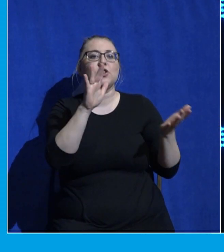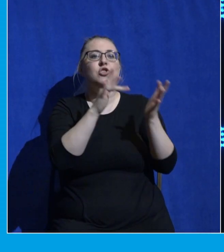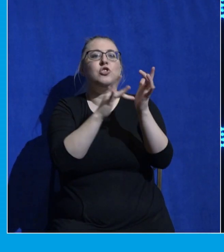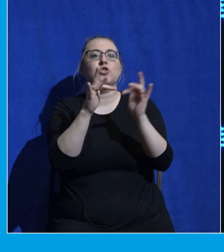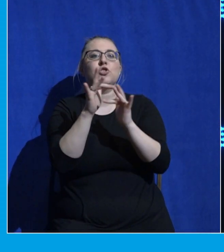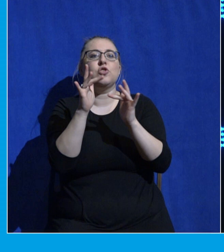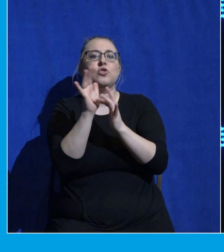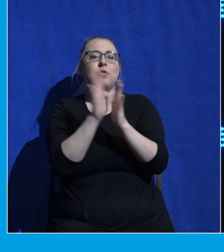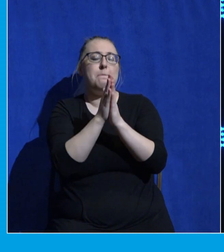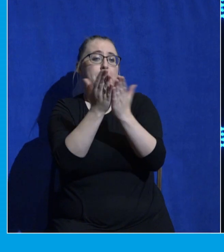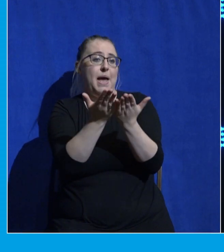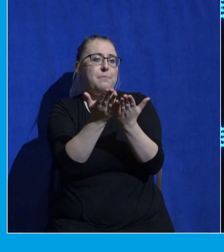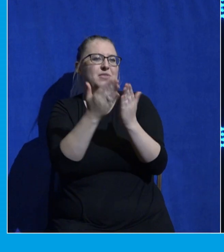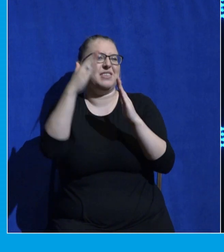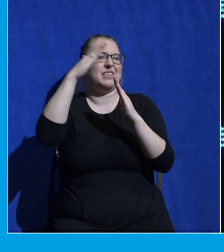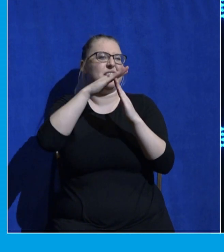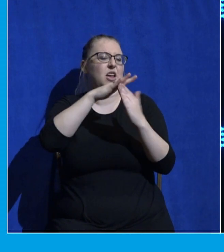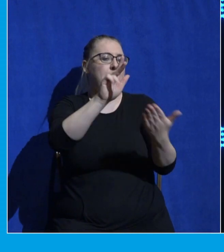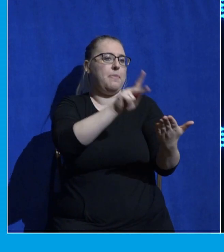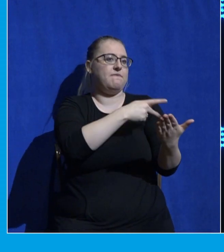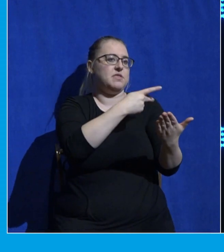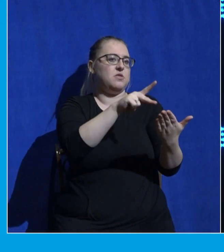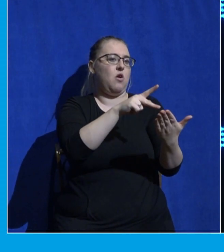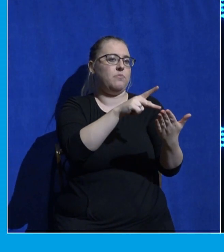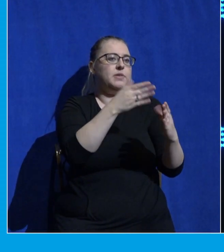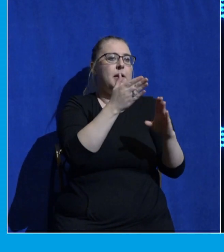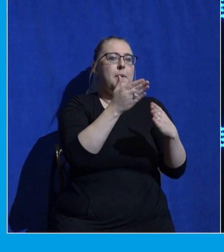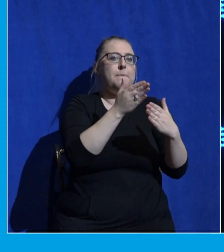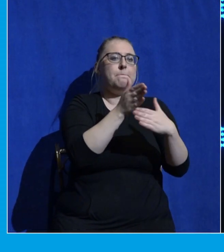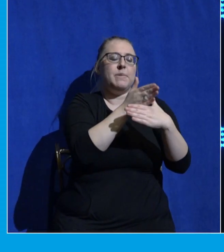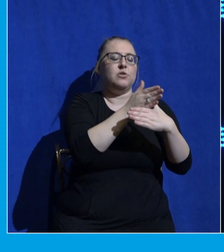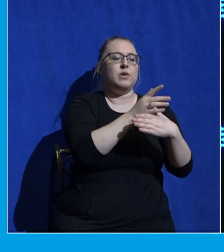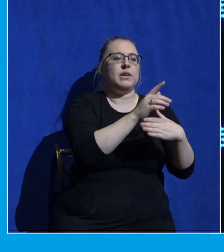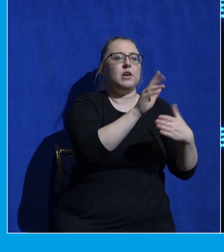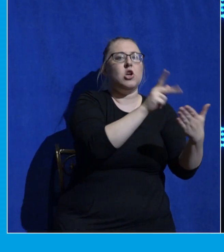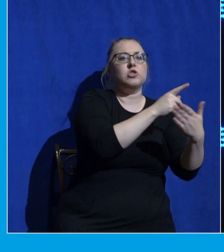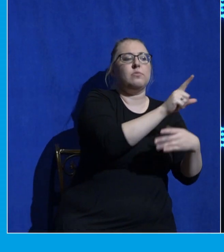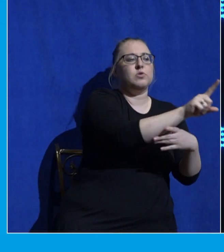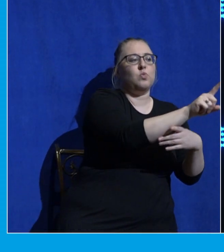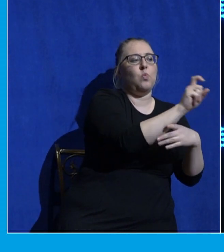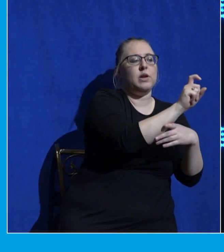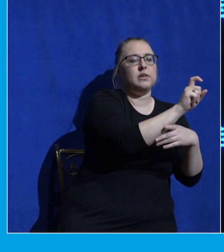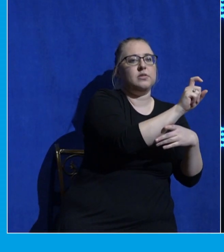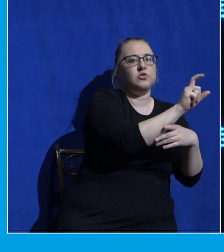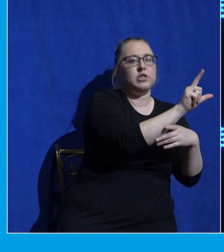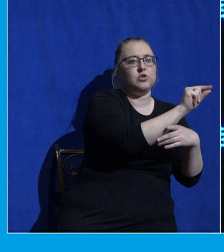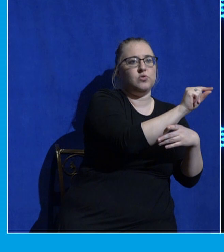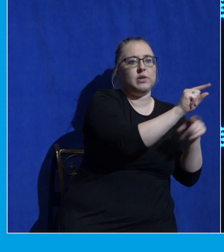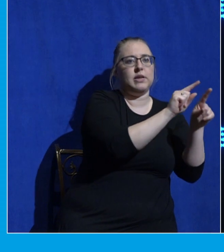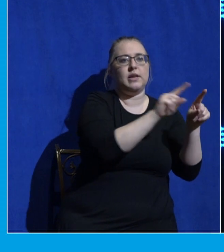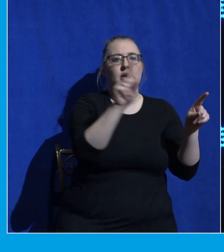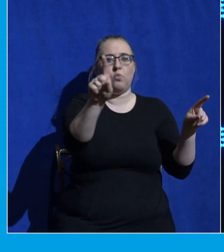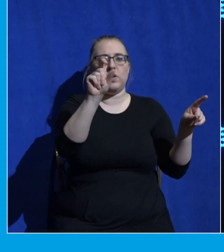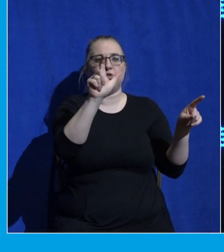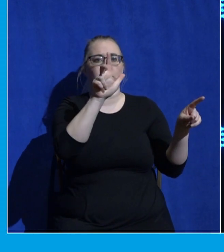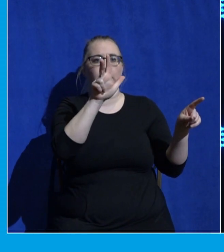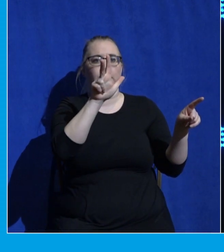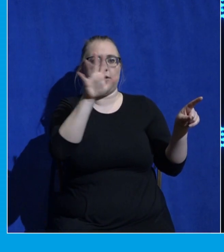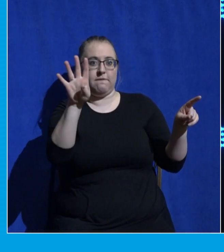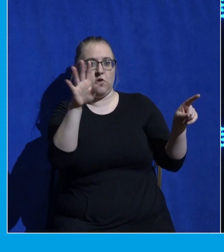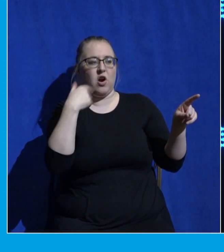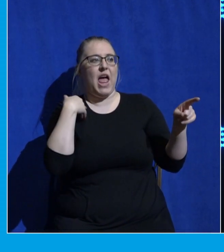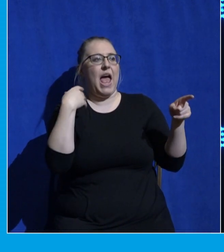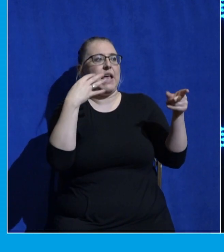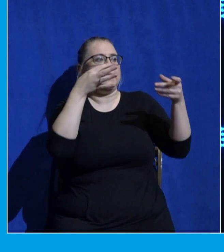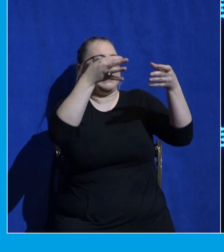the top of the Psalms, between Psalm 120 and Psalm 134, you see a description over each of those Psalms. And that